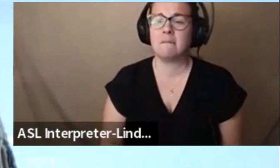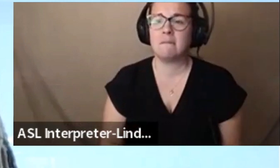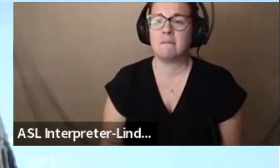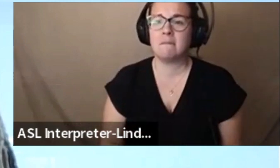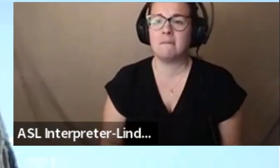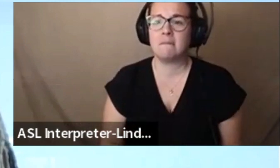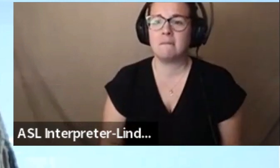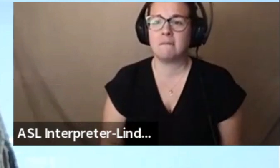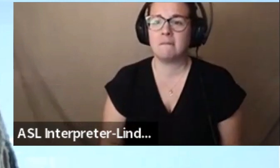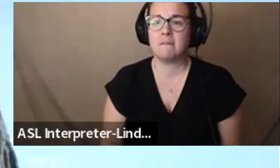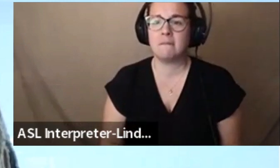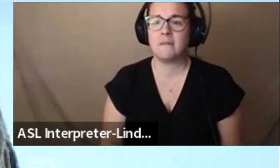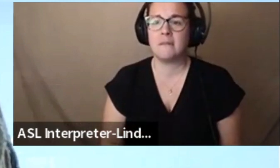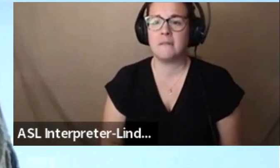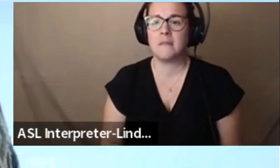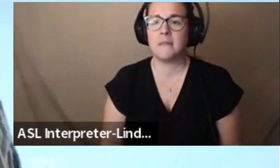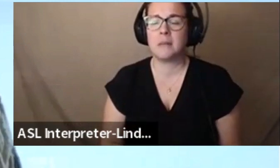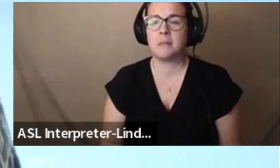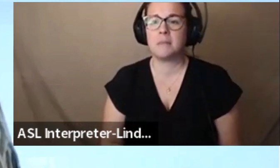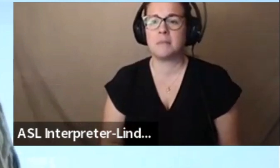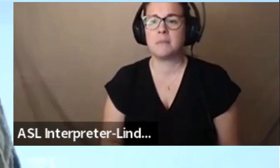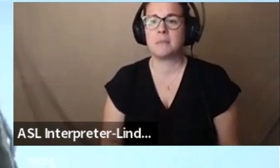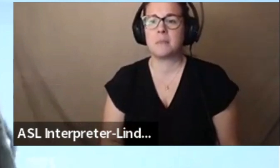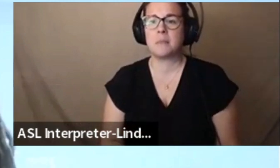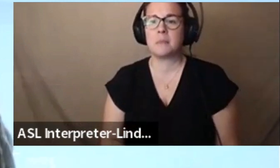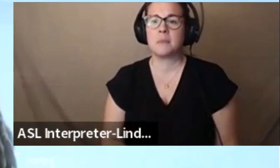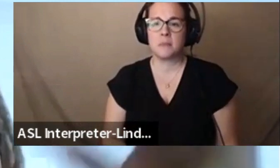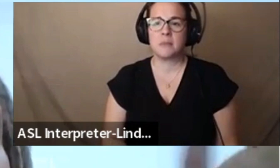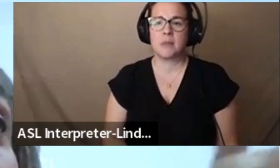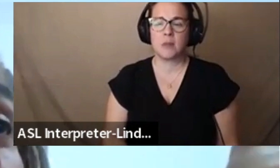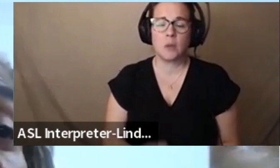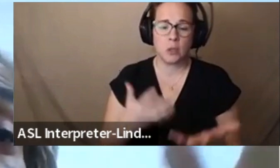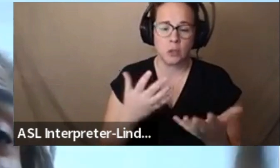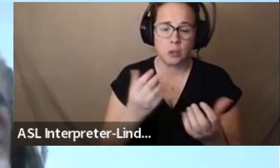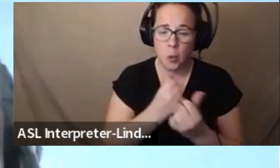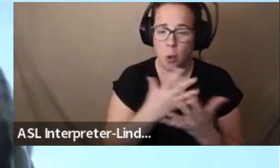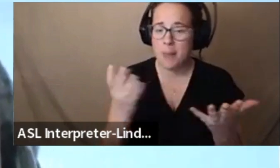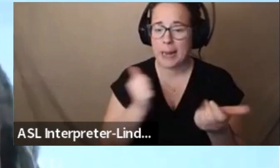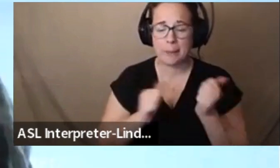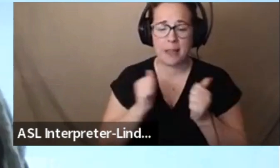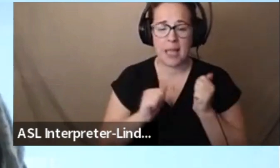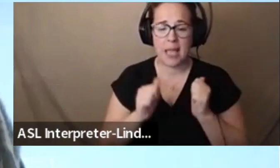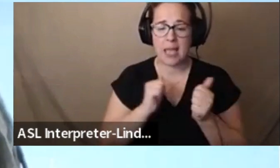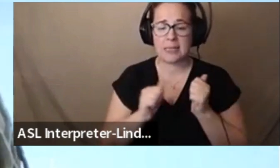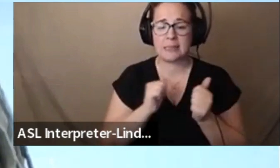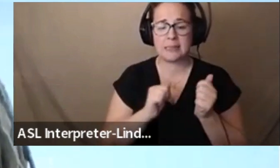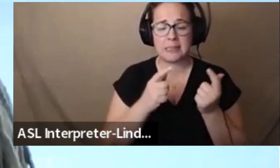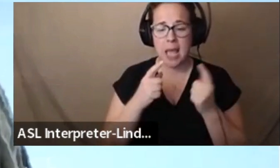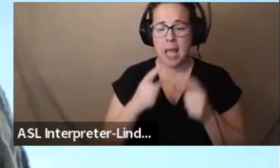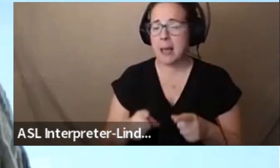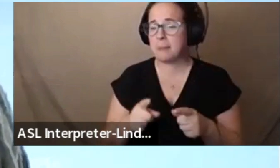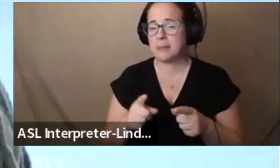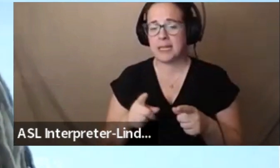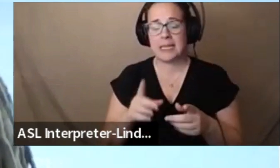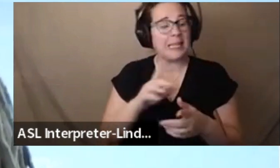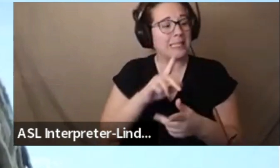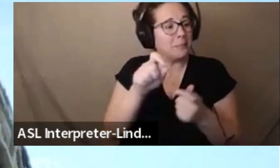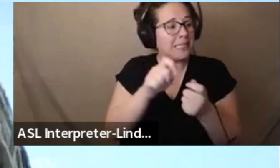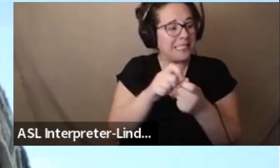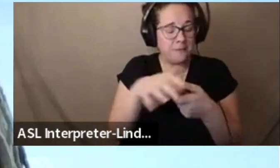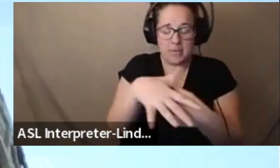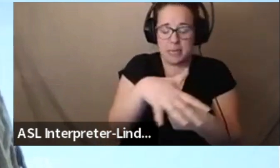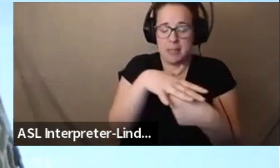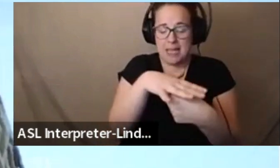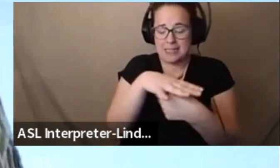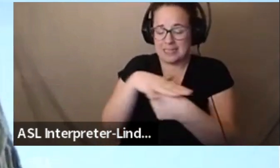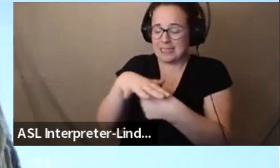origami, and I'll make a paper hat kind of theatre. And so I'm really here to share my love story